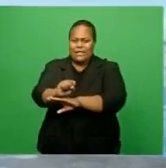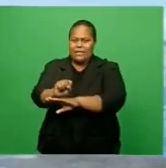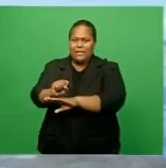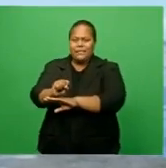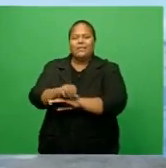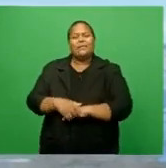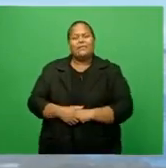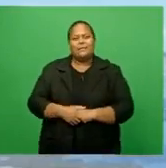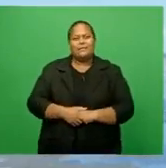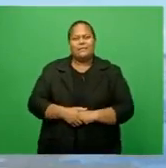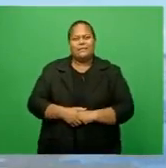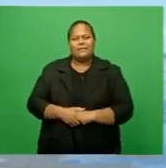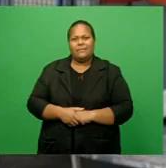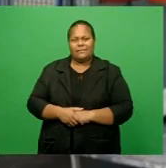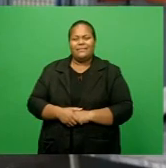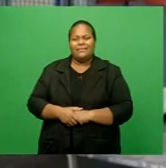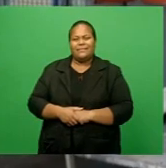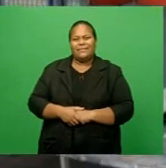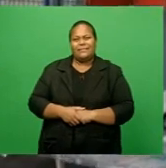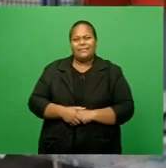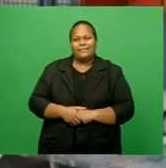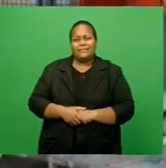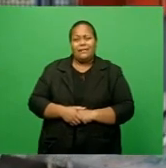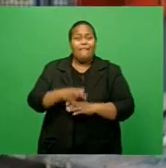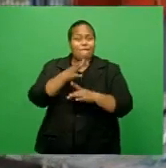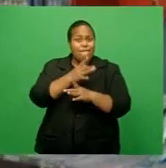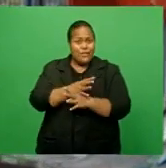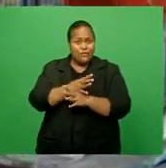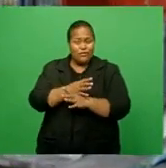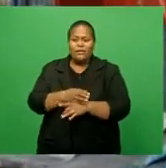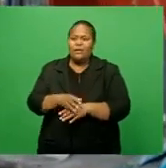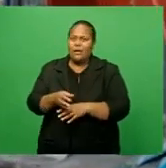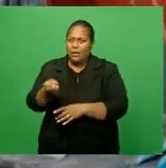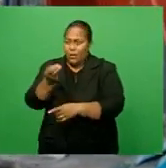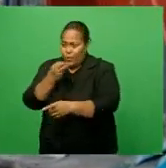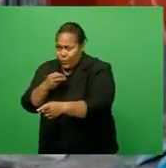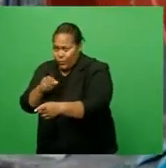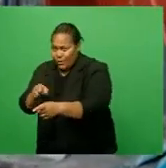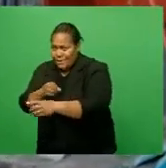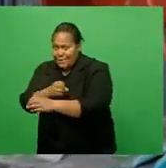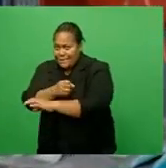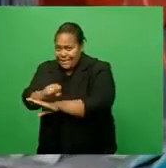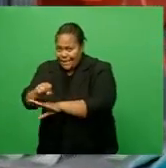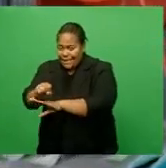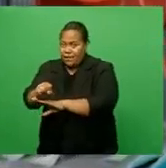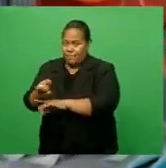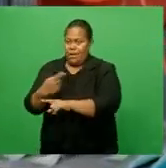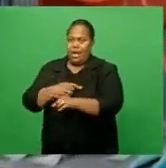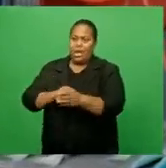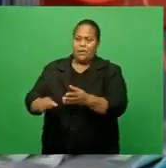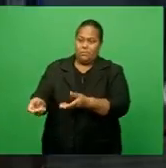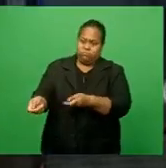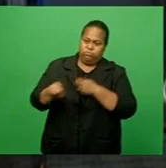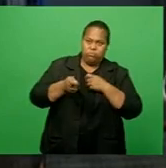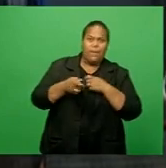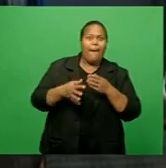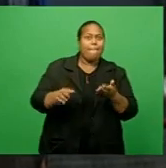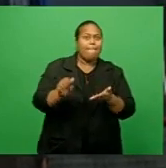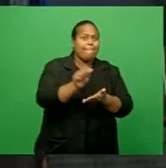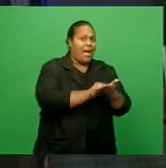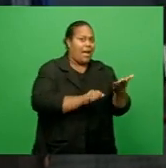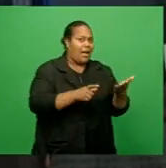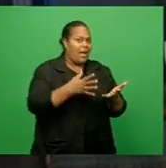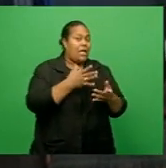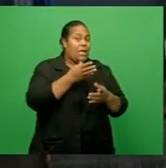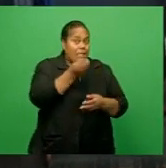and then human beings consume fish. Fish vendors say more awareness is needed for consumers and fishermen to know which species